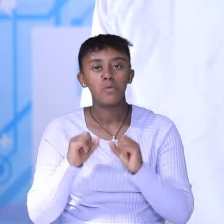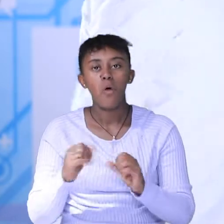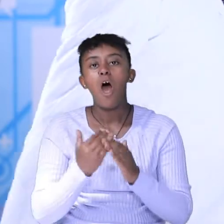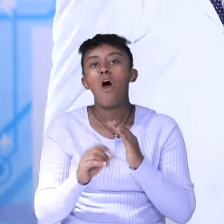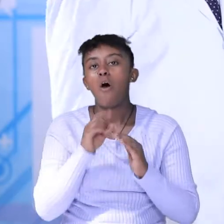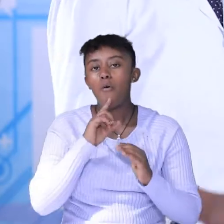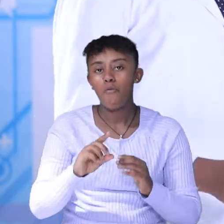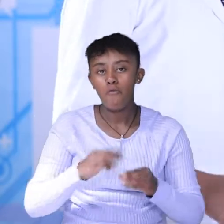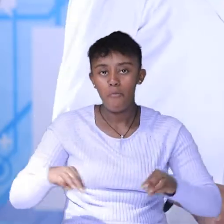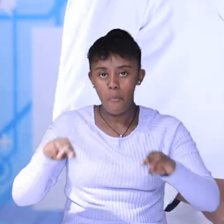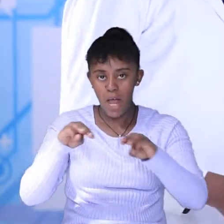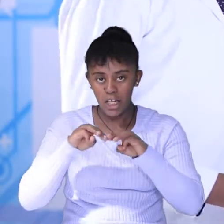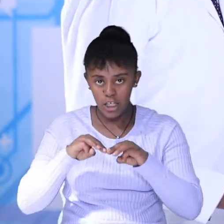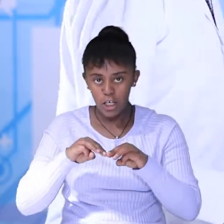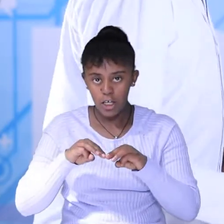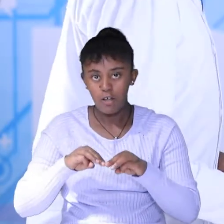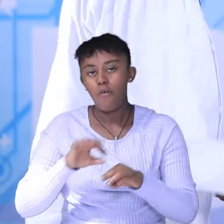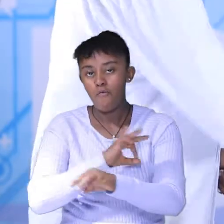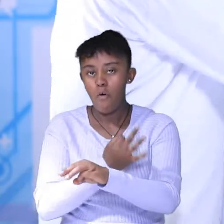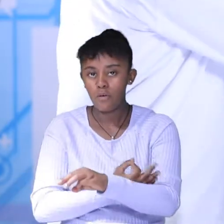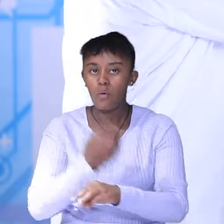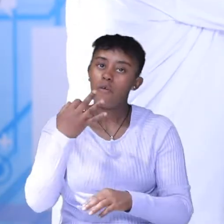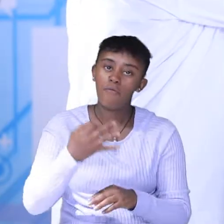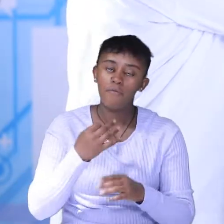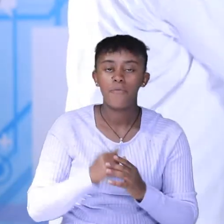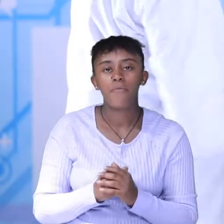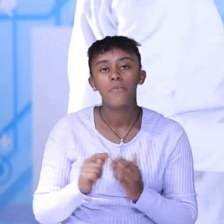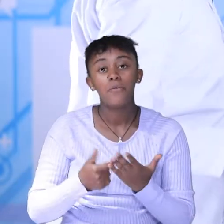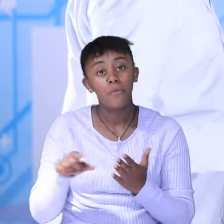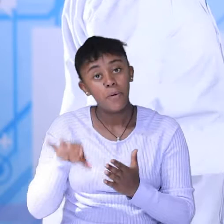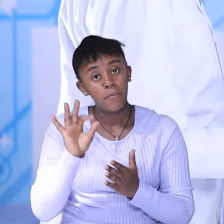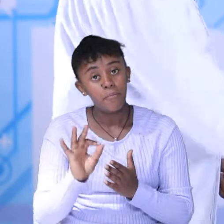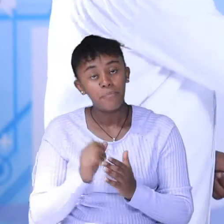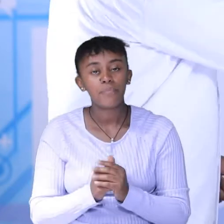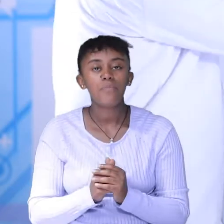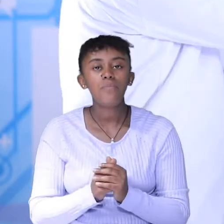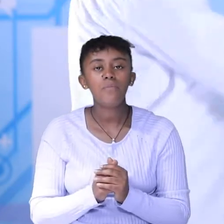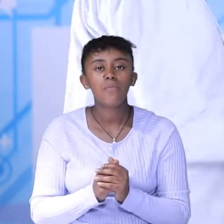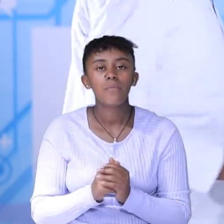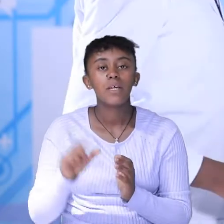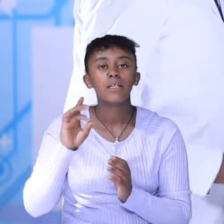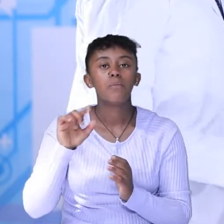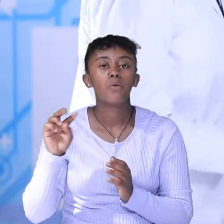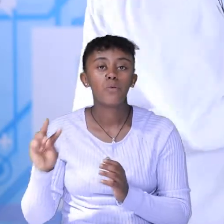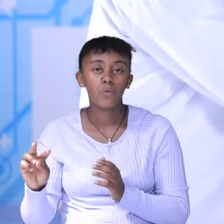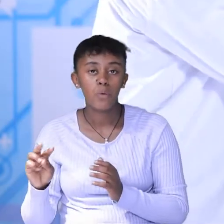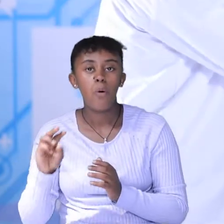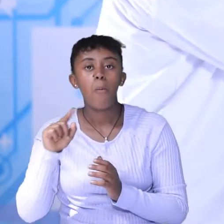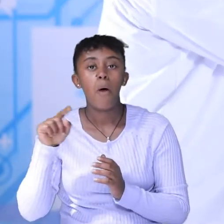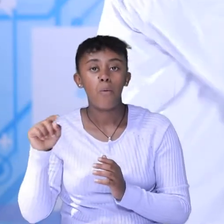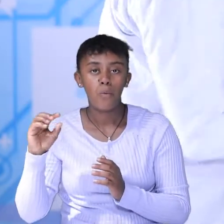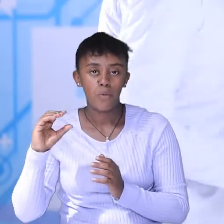of the magnetic force. Okay. Therefore, to find the answer, here we have the answer, 7.2